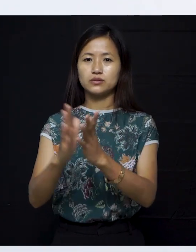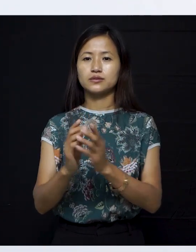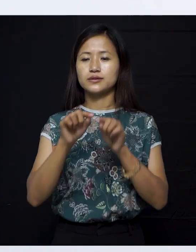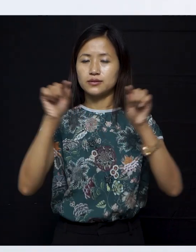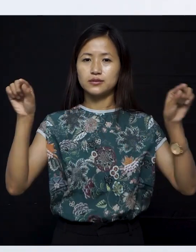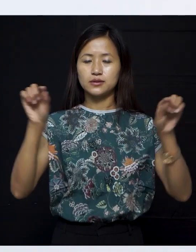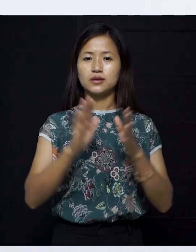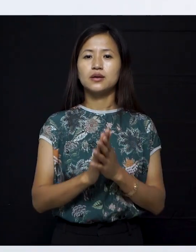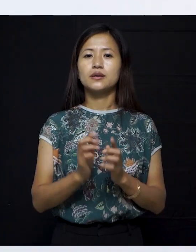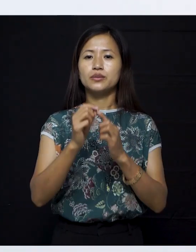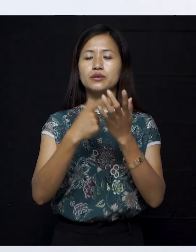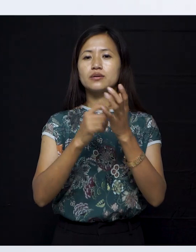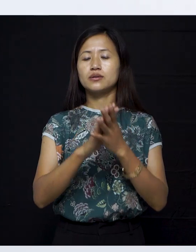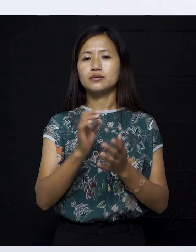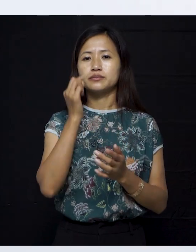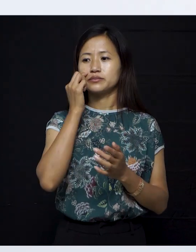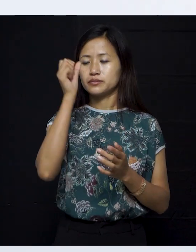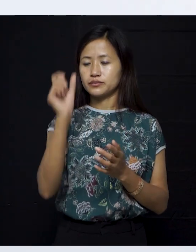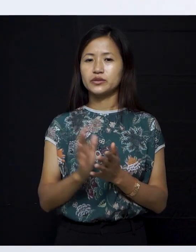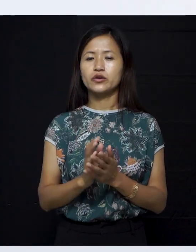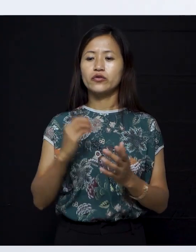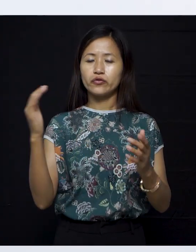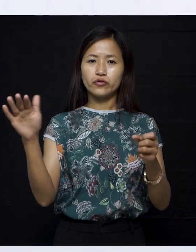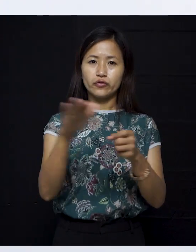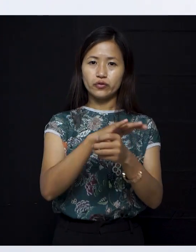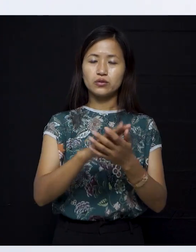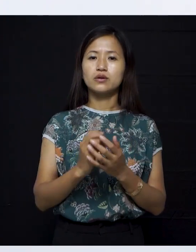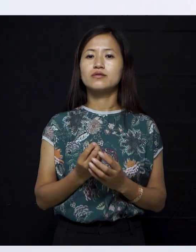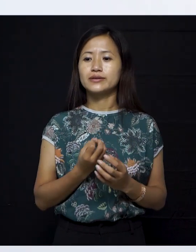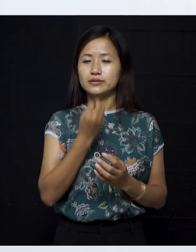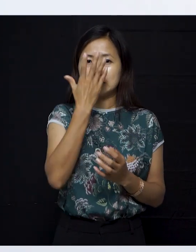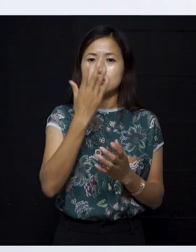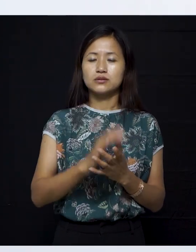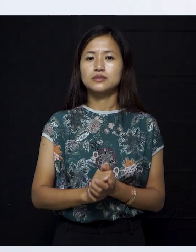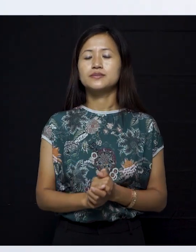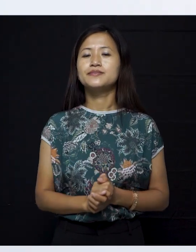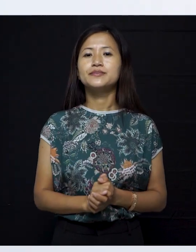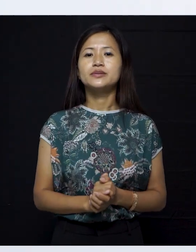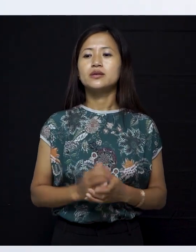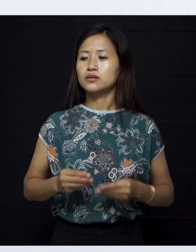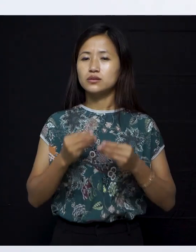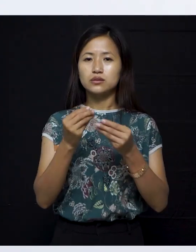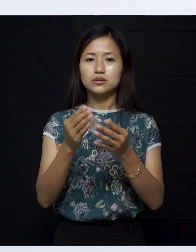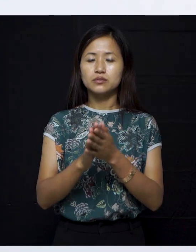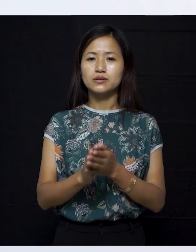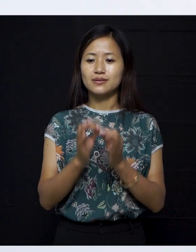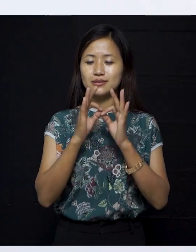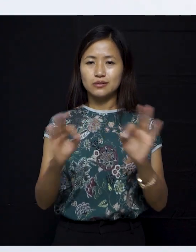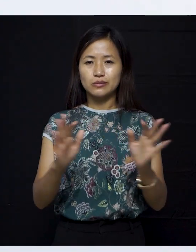sentences. Priya had a nice basket full of fruits. That is just the main clause, right? We can assume that a simple